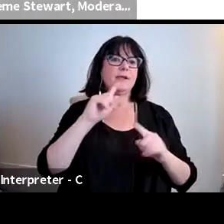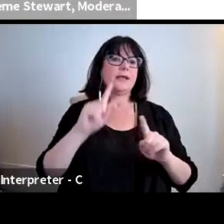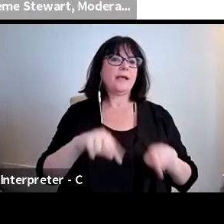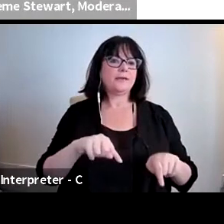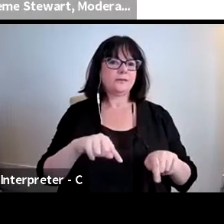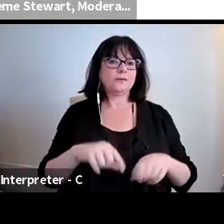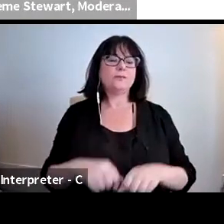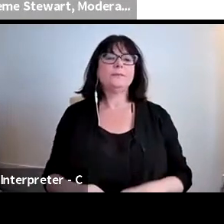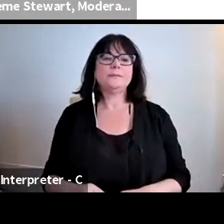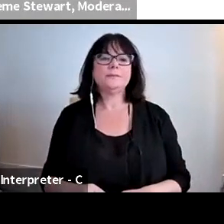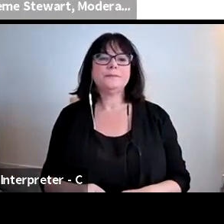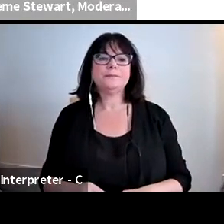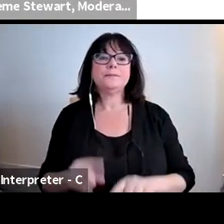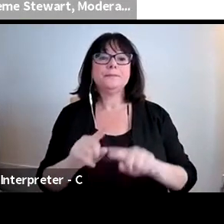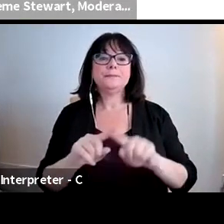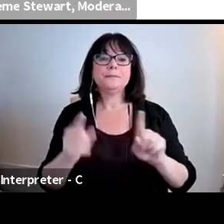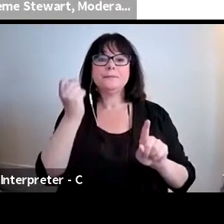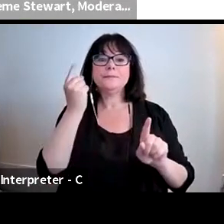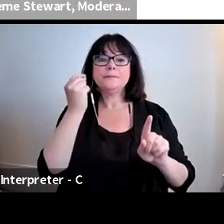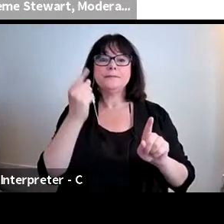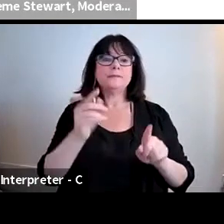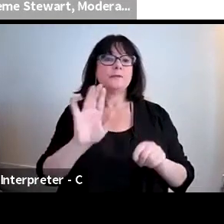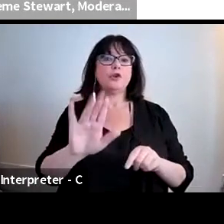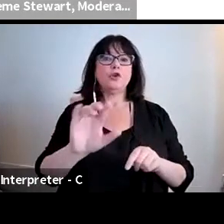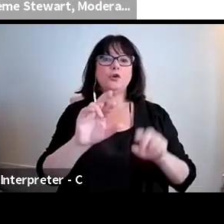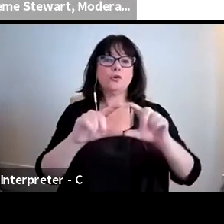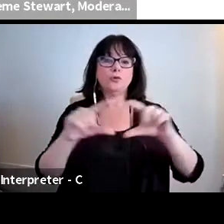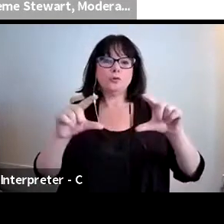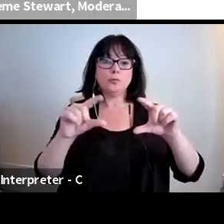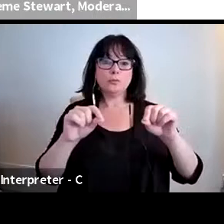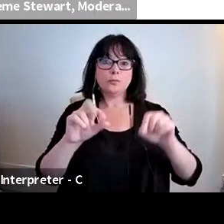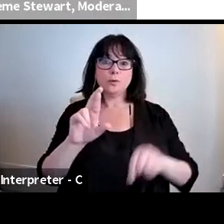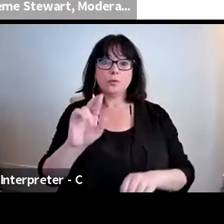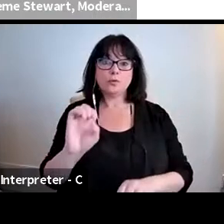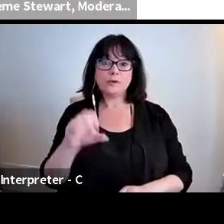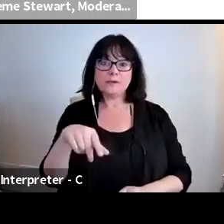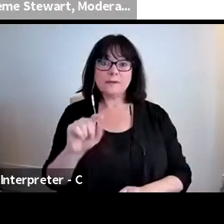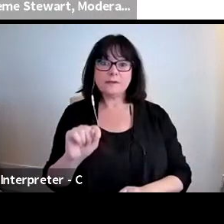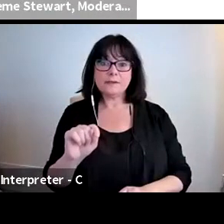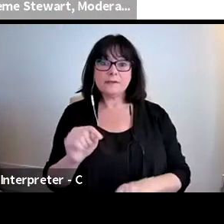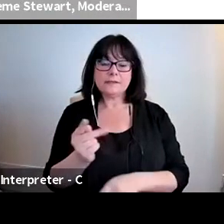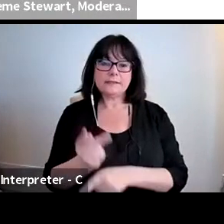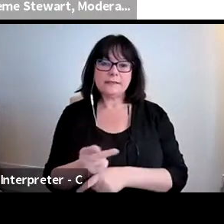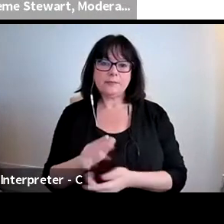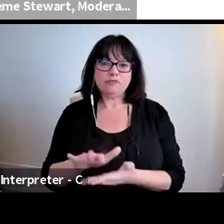say though, regardless, keep your receipts, whether it be for